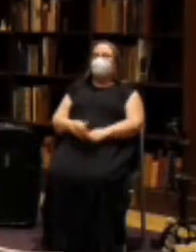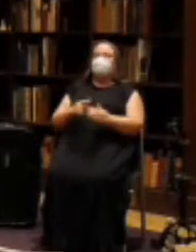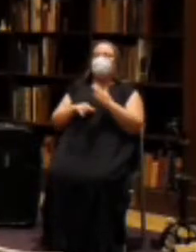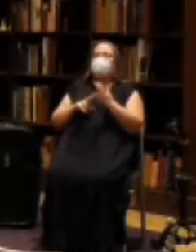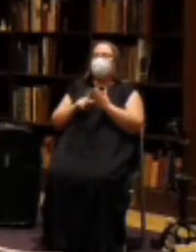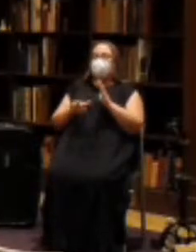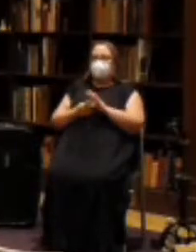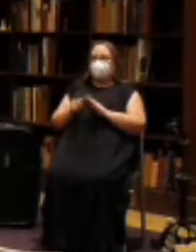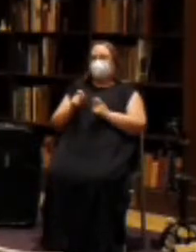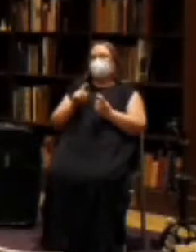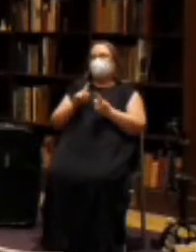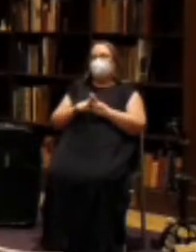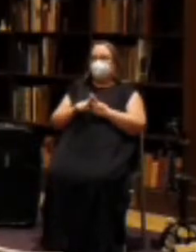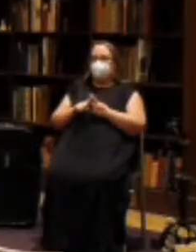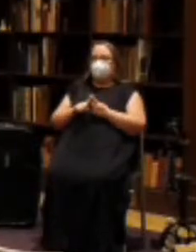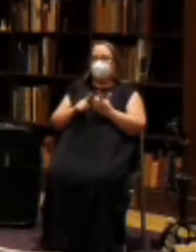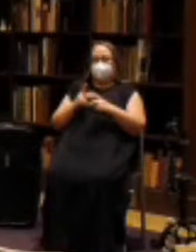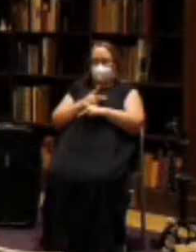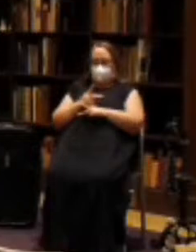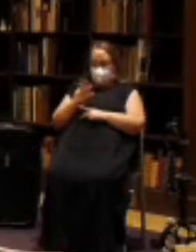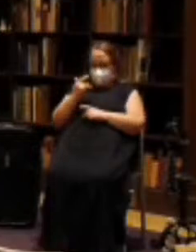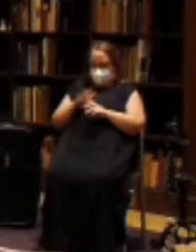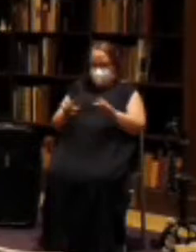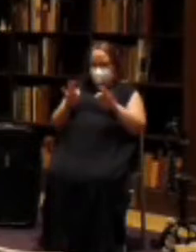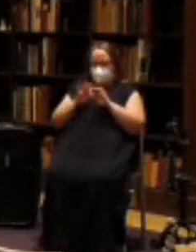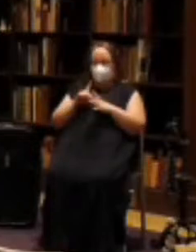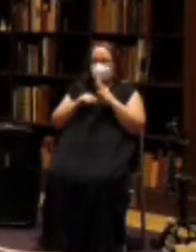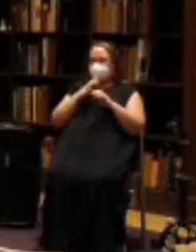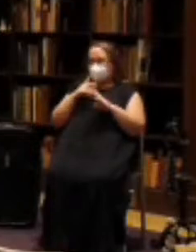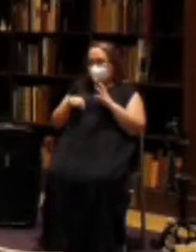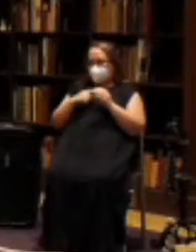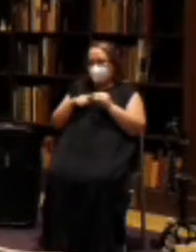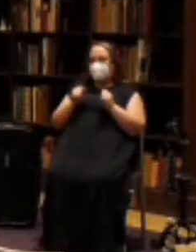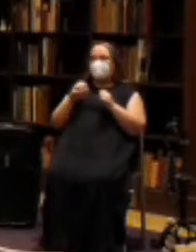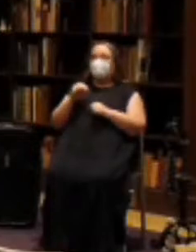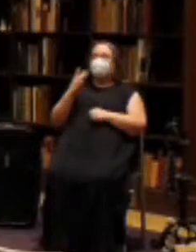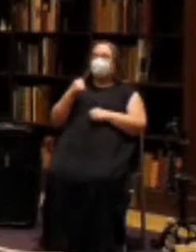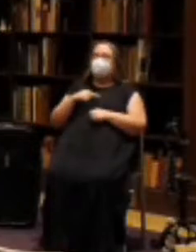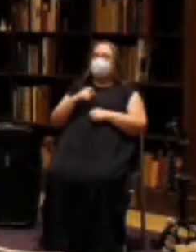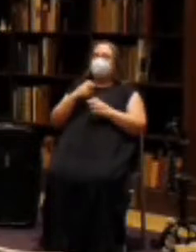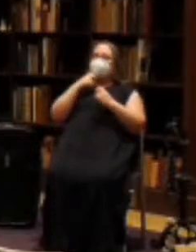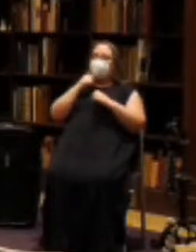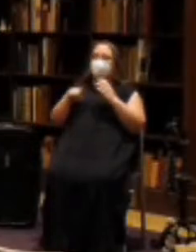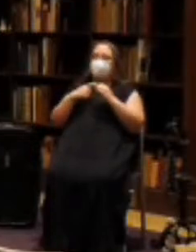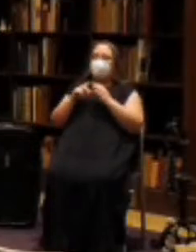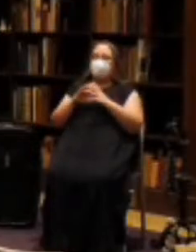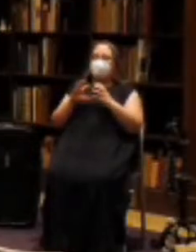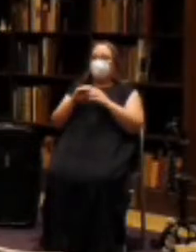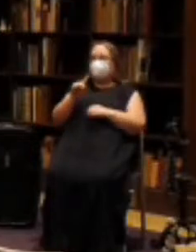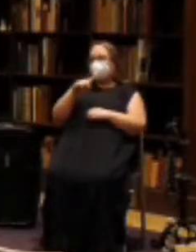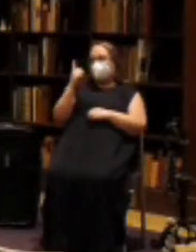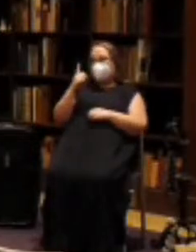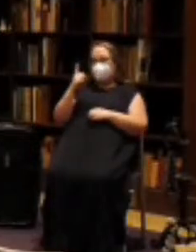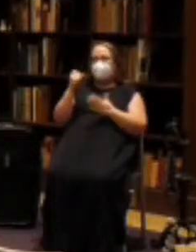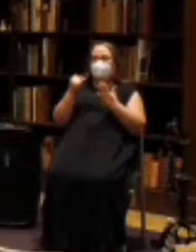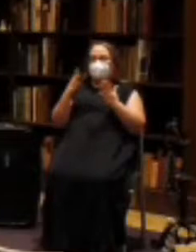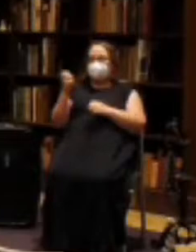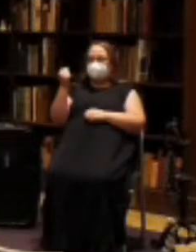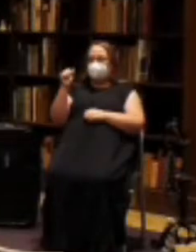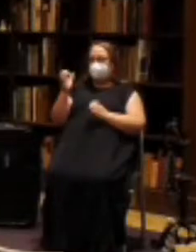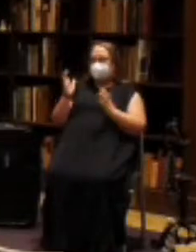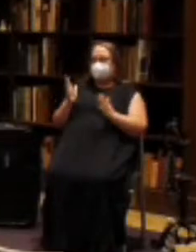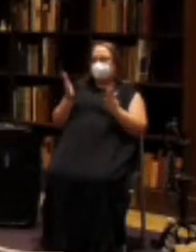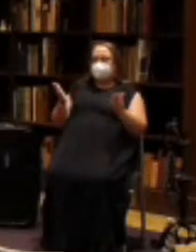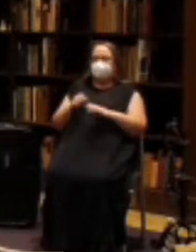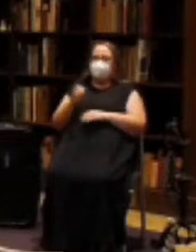meant was you need to articulate the significance of what you're talking about, right? So why should we care about the story of Black artist activists in Baltimore? So